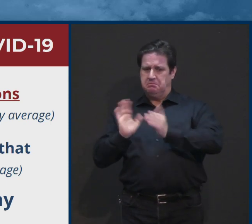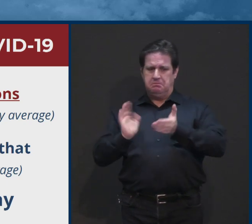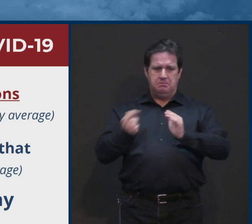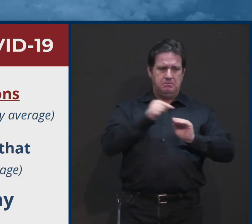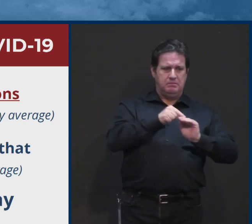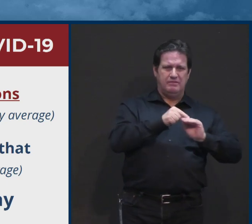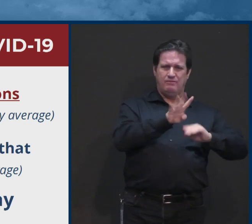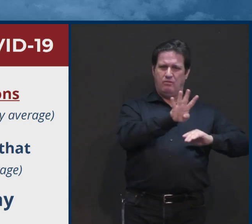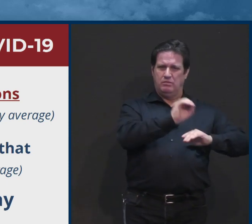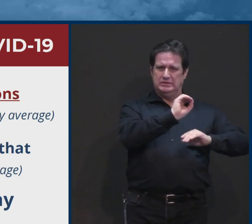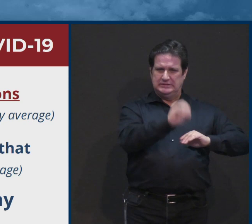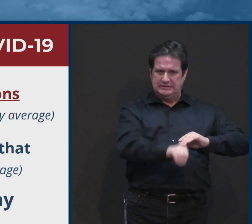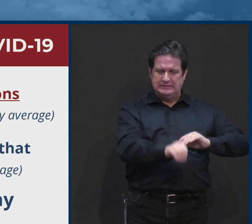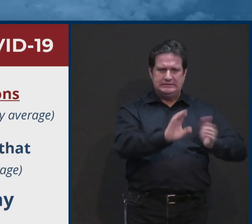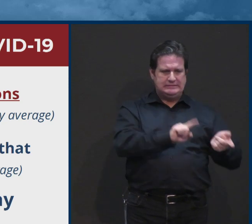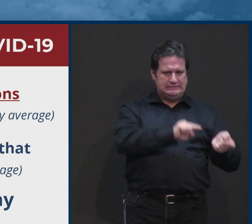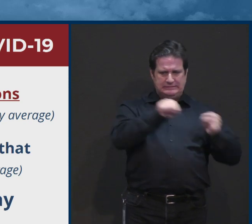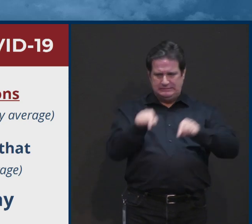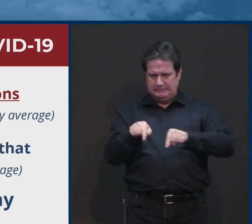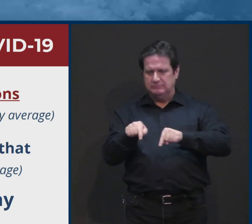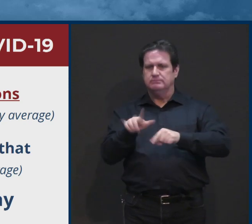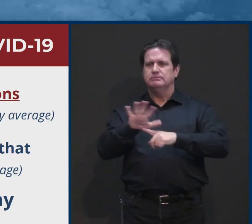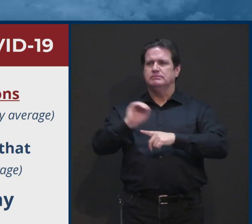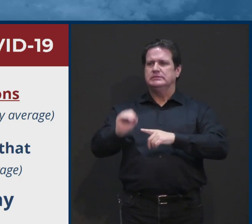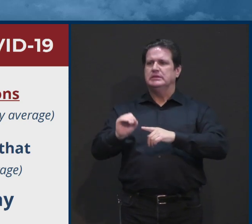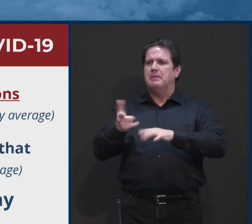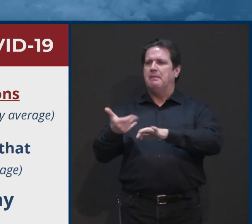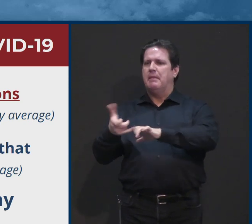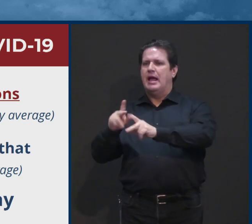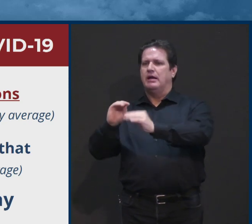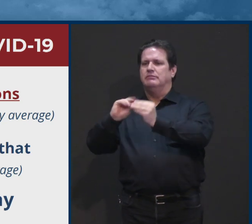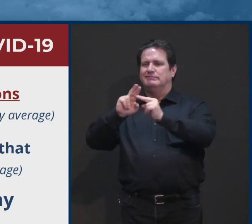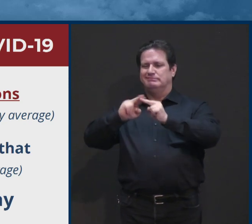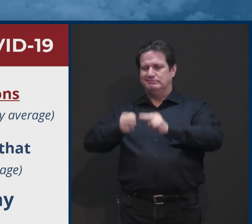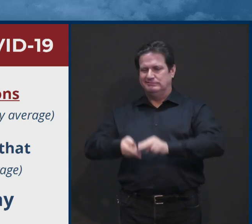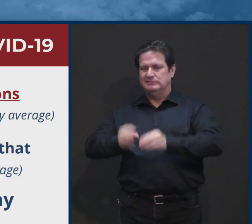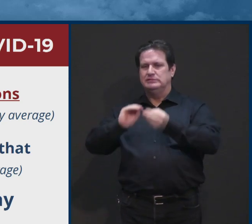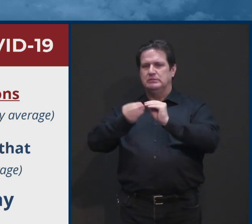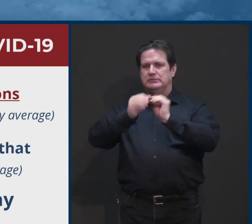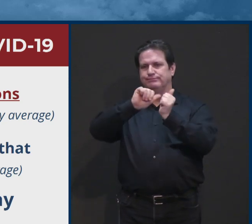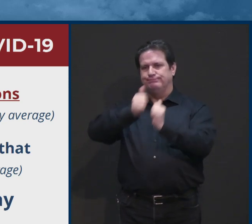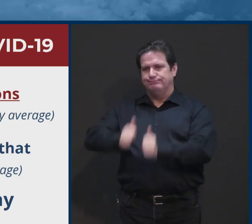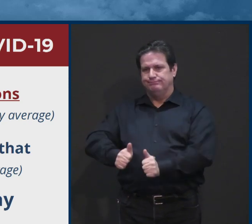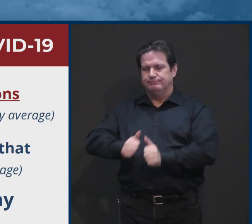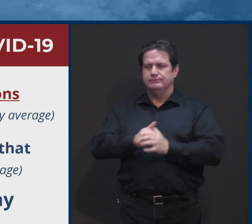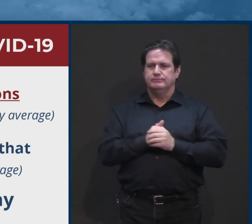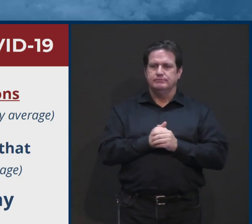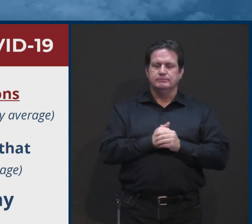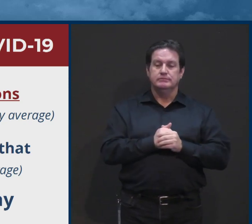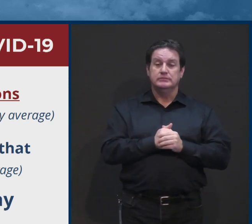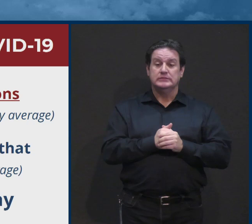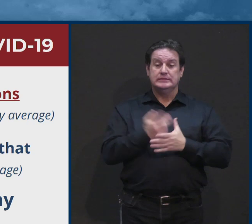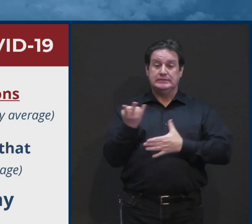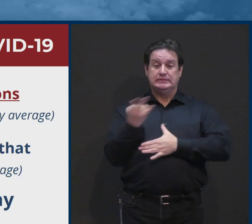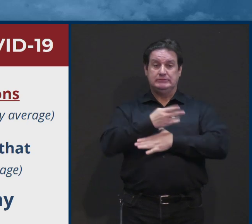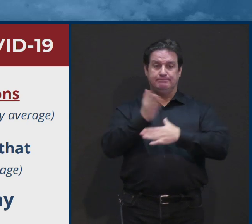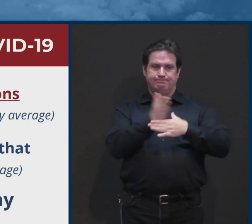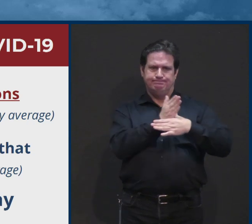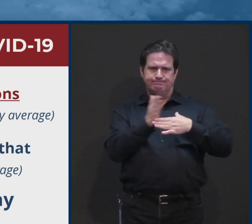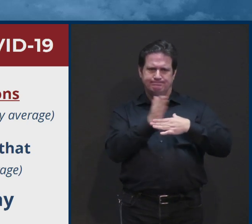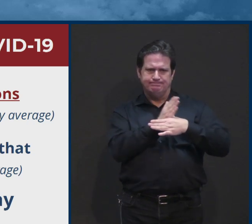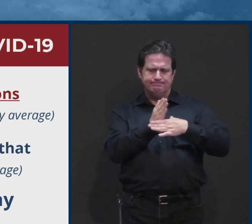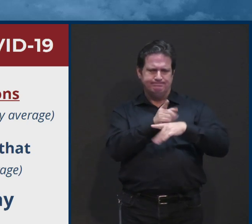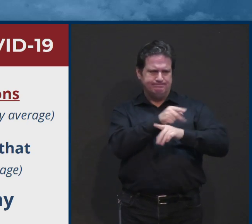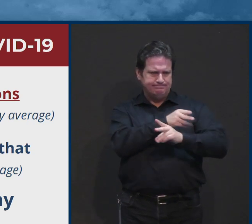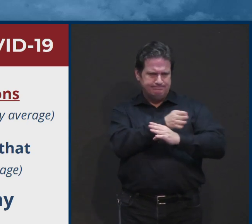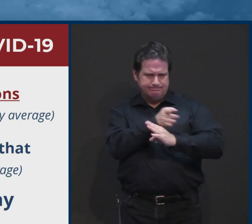low 4% range, and of course we want to head back in that direction. So on a 7-day moving average, you really have to look at the 7-day